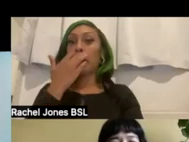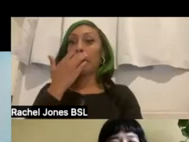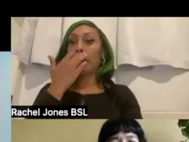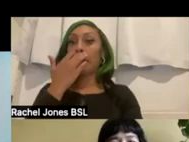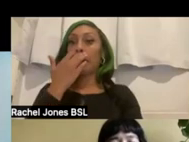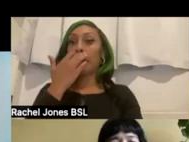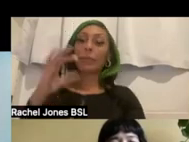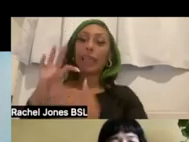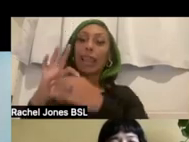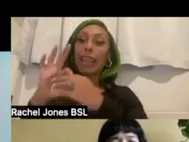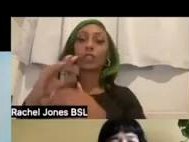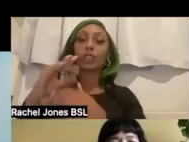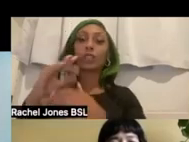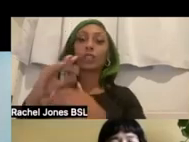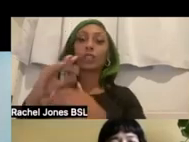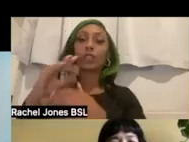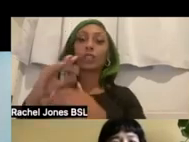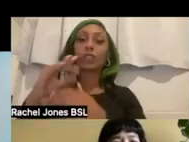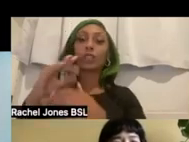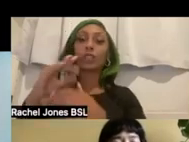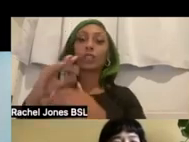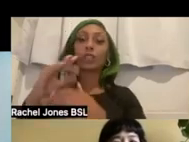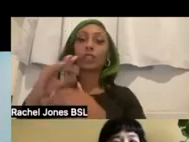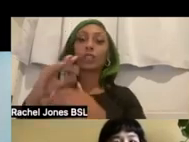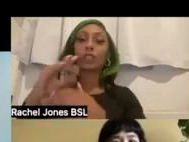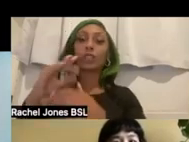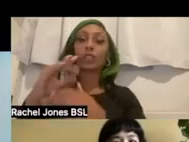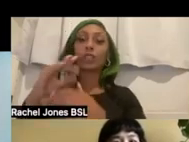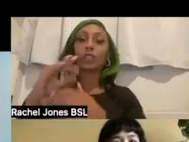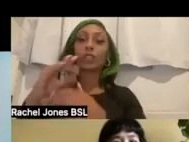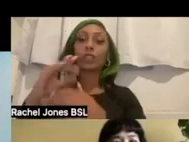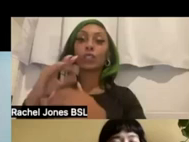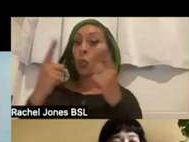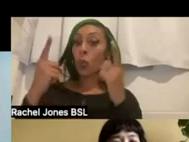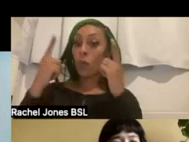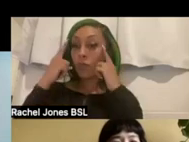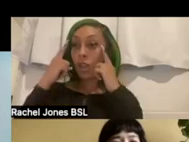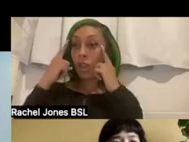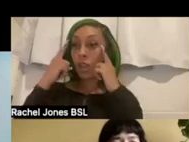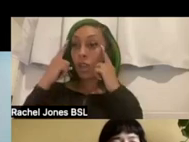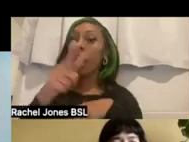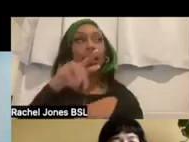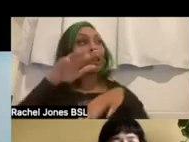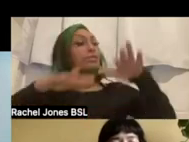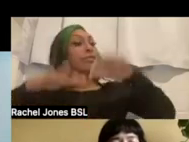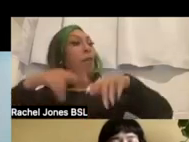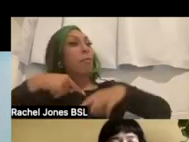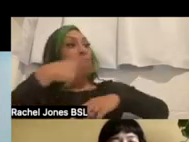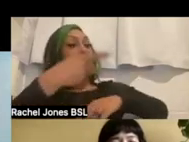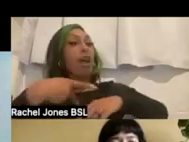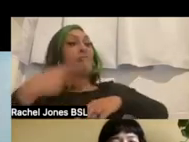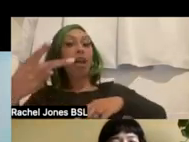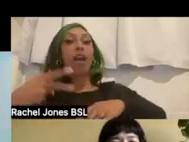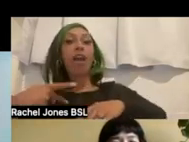was fortunate to have like-minded colleagues who were new scholars of race. And for the first time, I felt